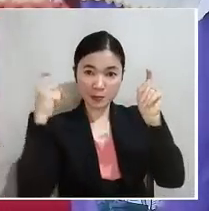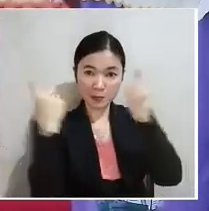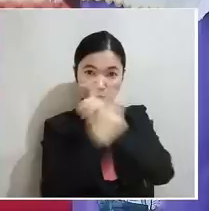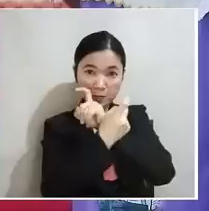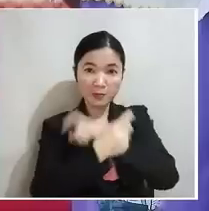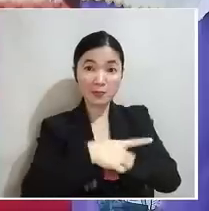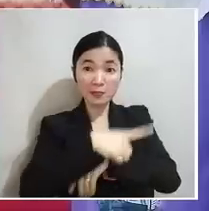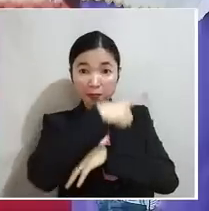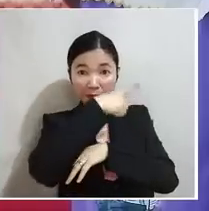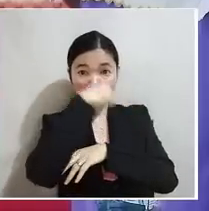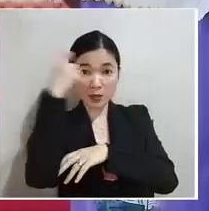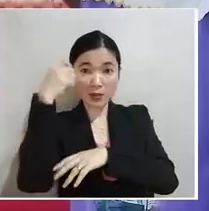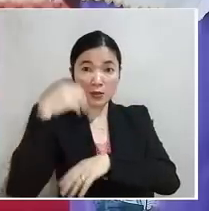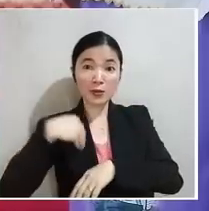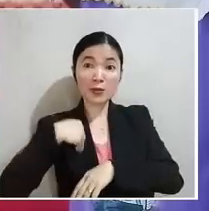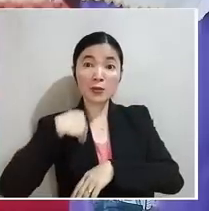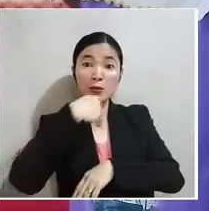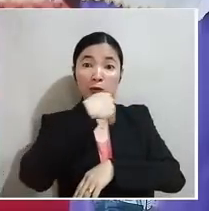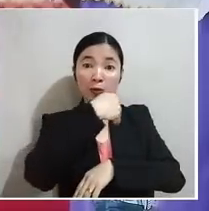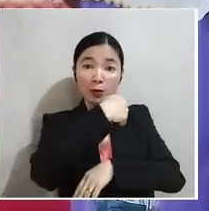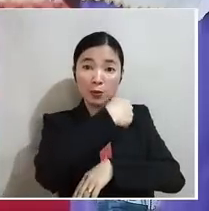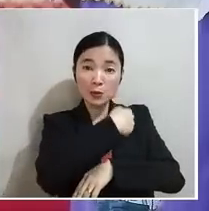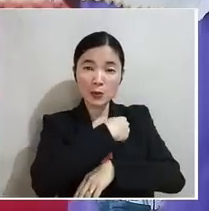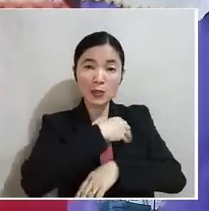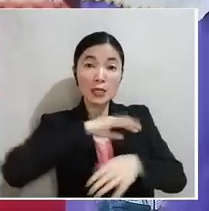we die